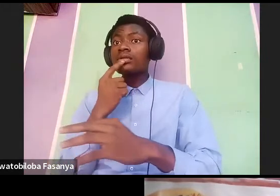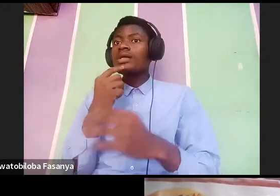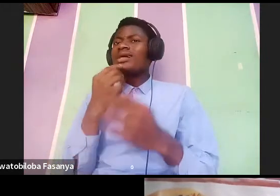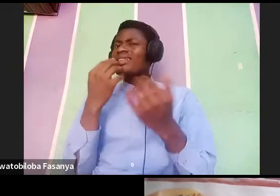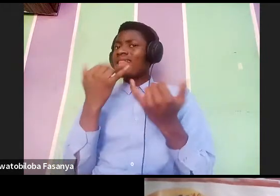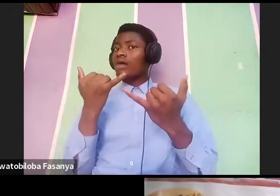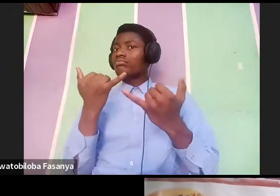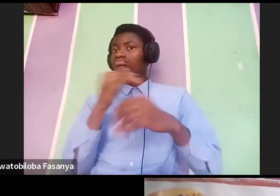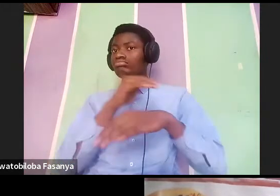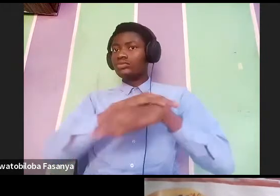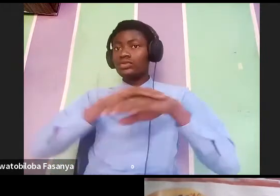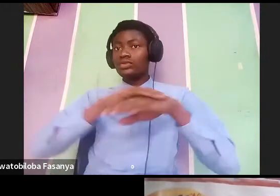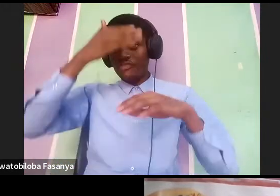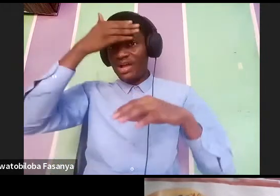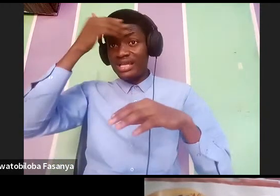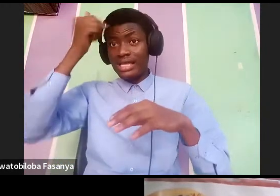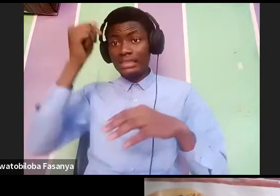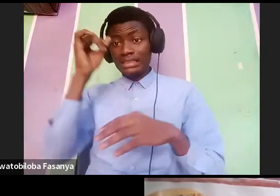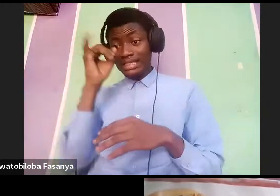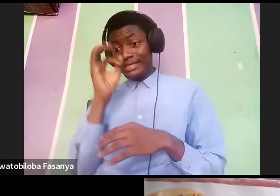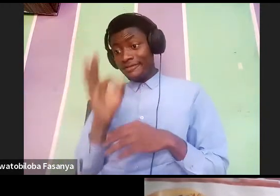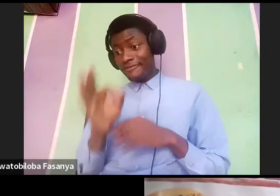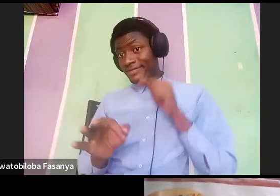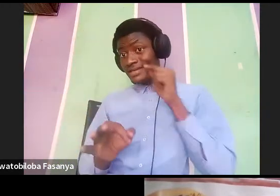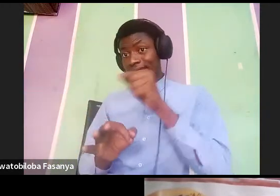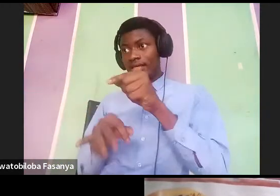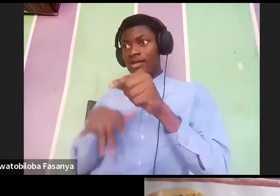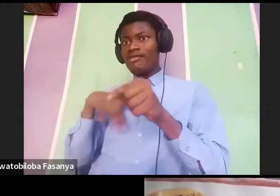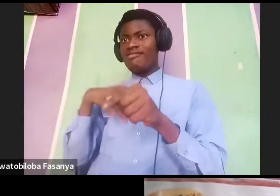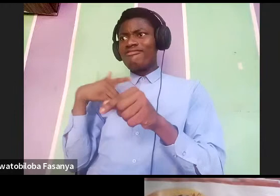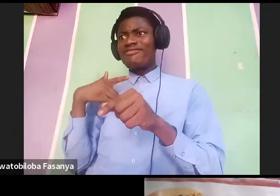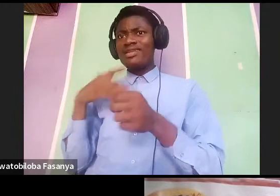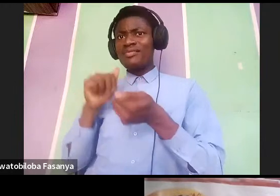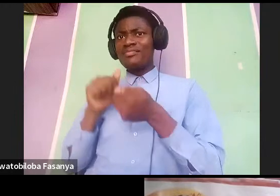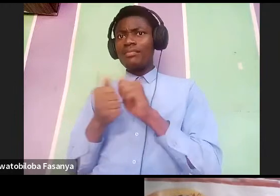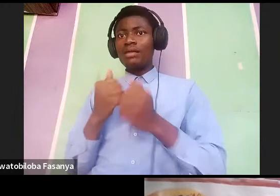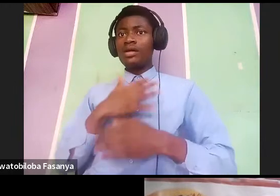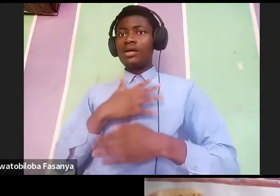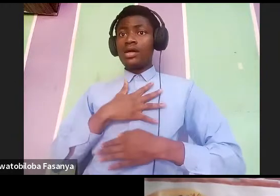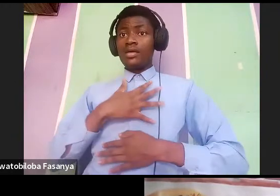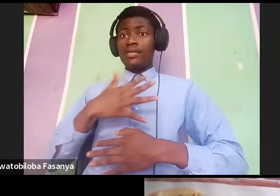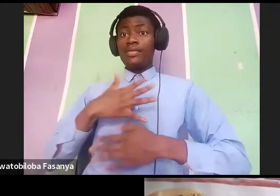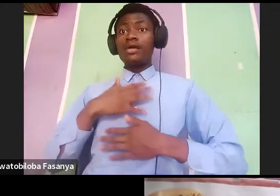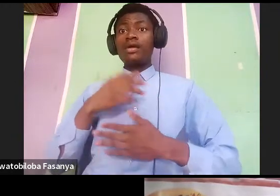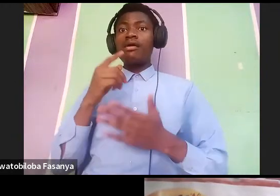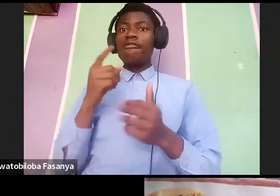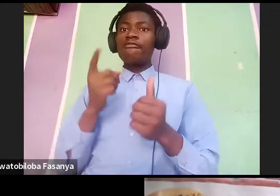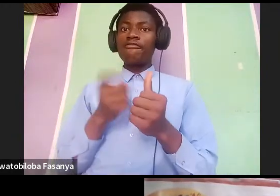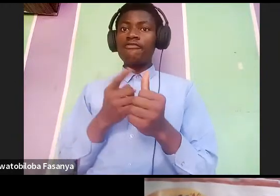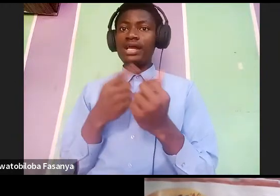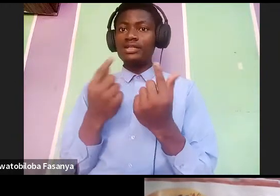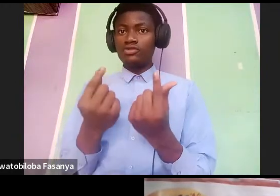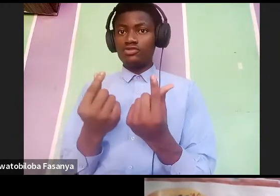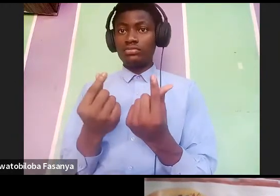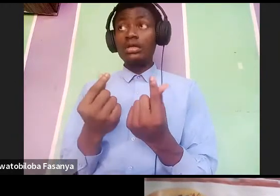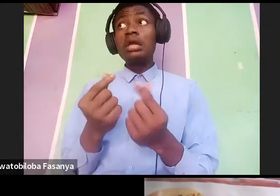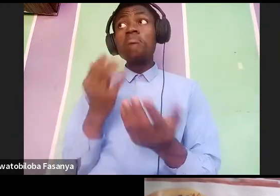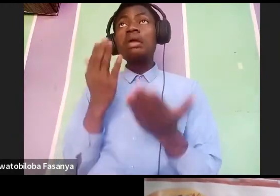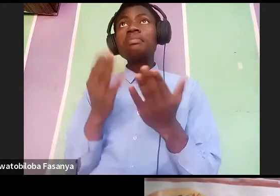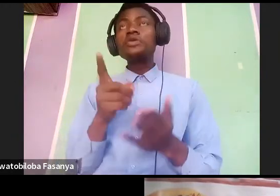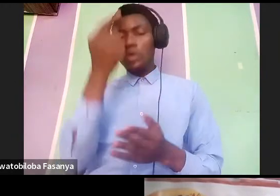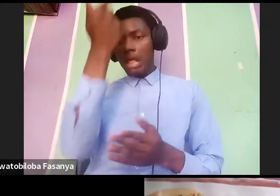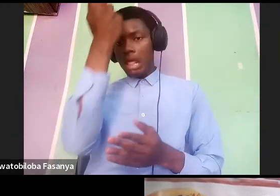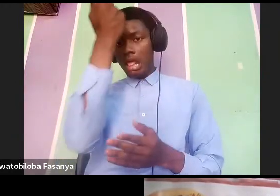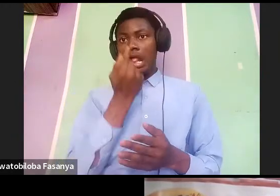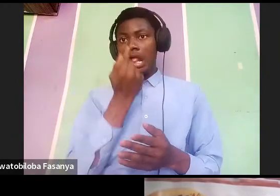first thing to do after doing the removal of the clothing and everything is to call for help in case you are the only one. If there are